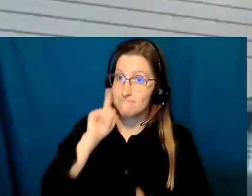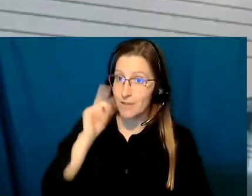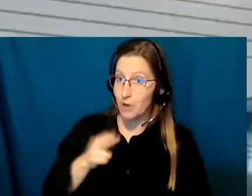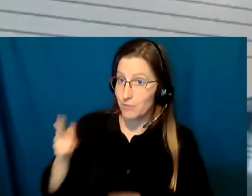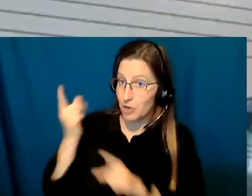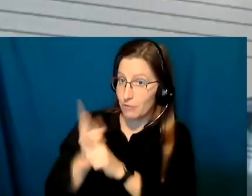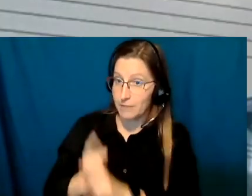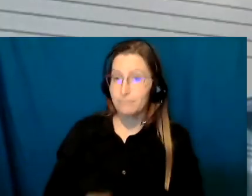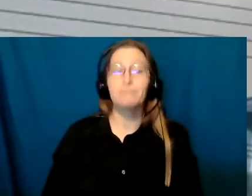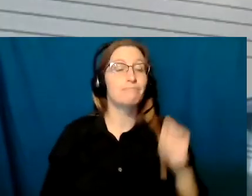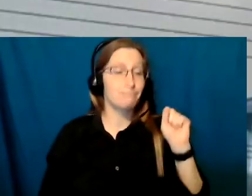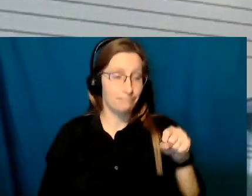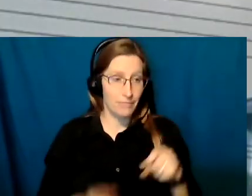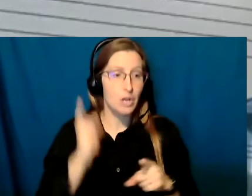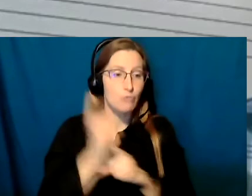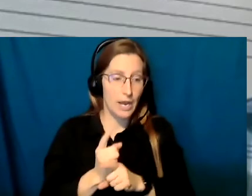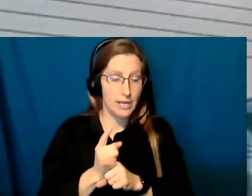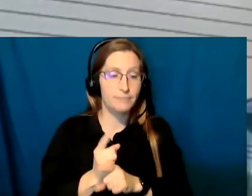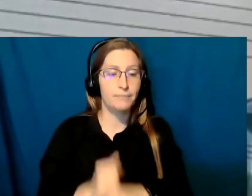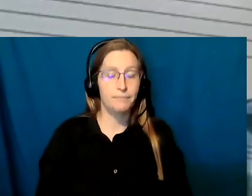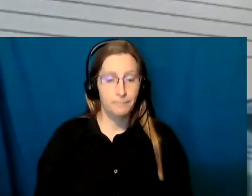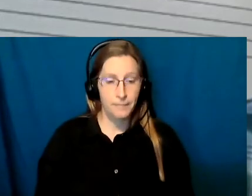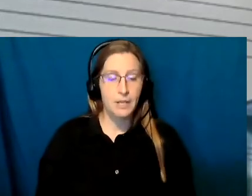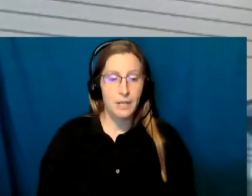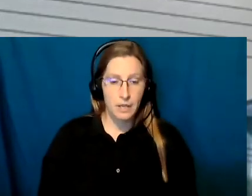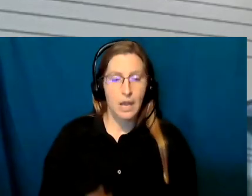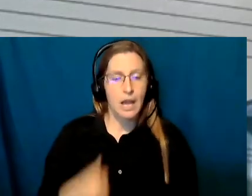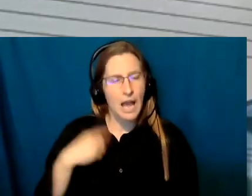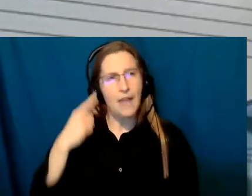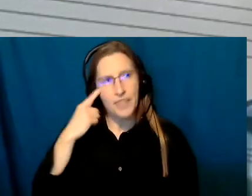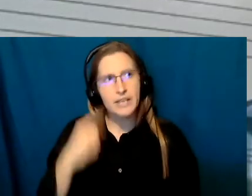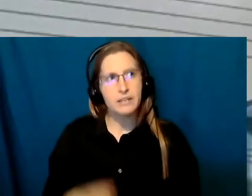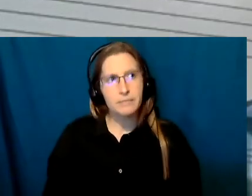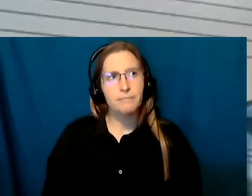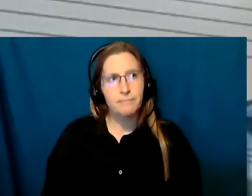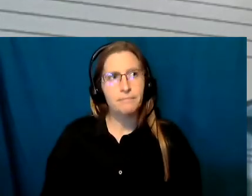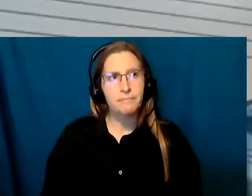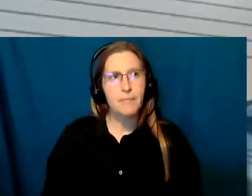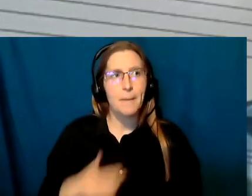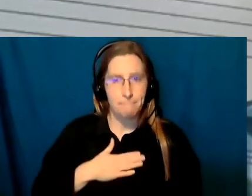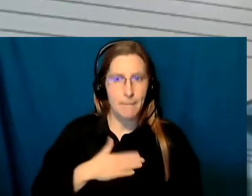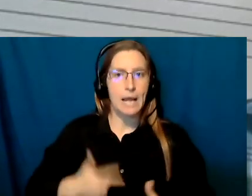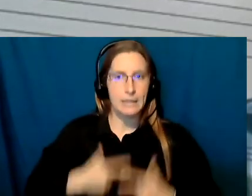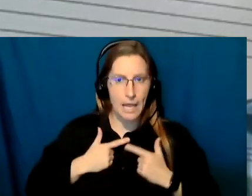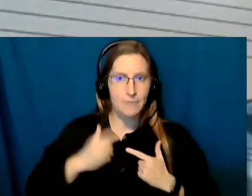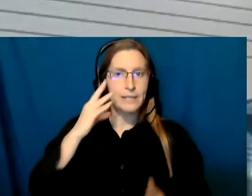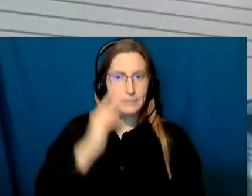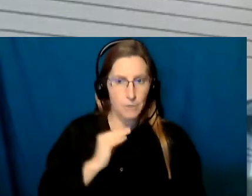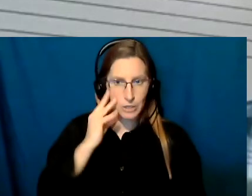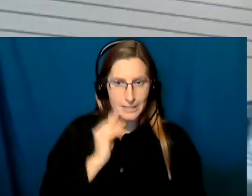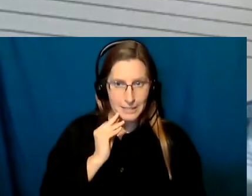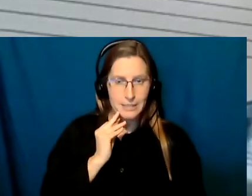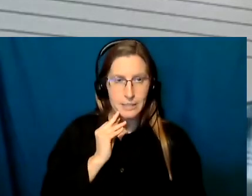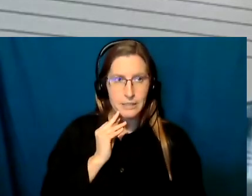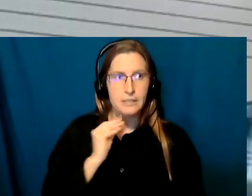so I do think I have a lot of different life experiences that I'm able